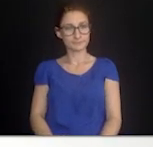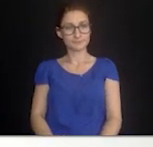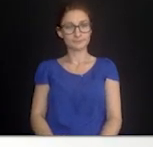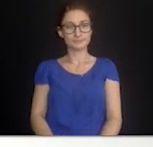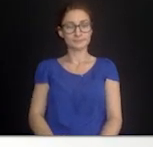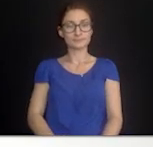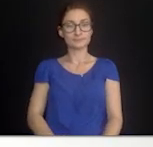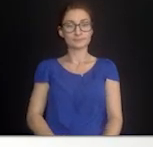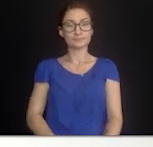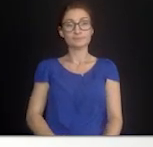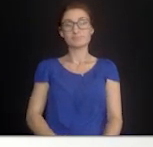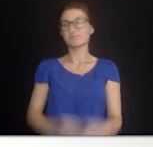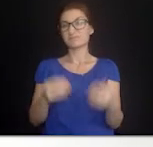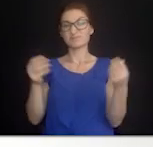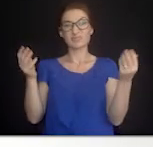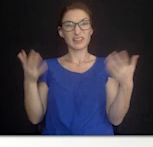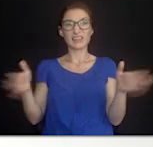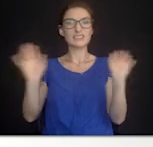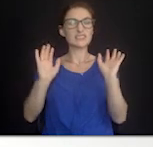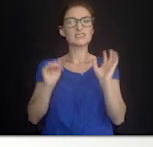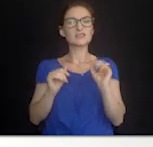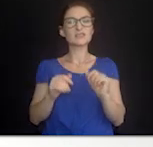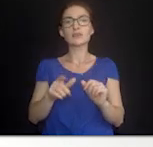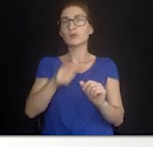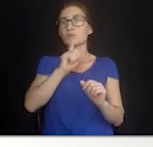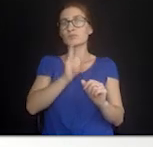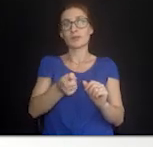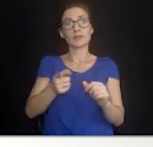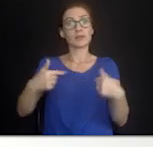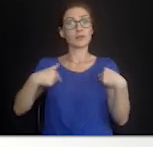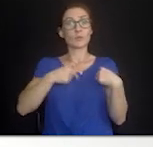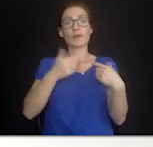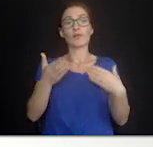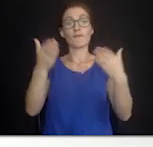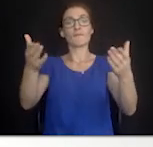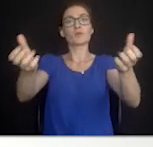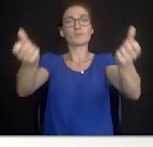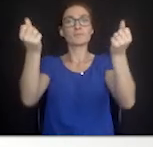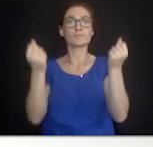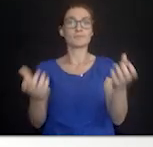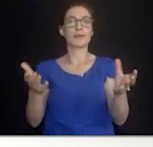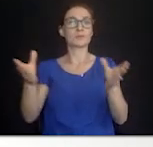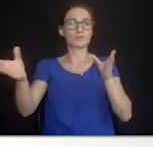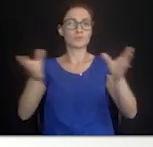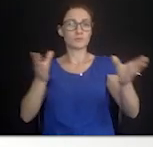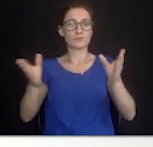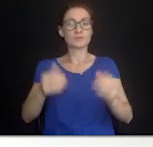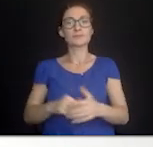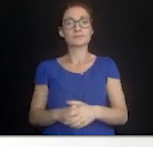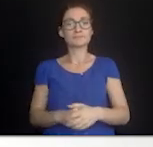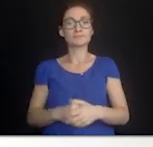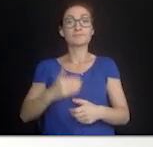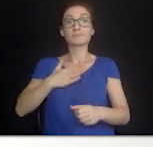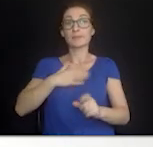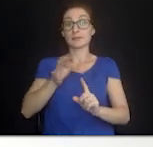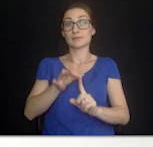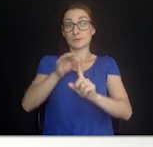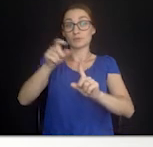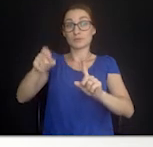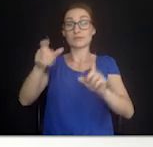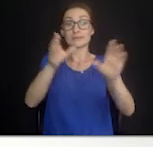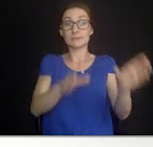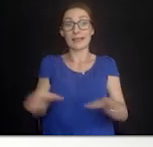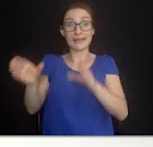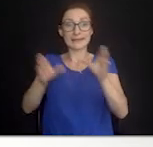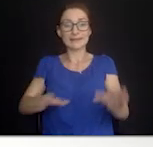And that's really it. At the end of the day, we offer a lot of services, and my special needs planning comes out of